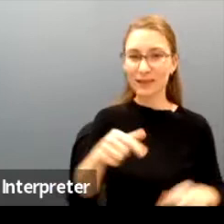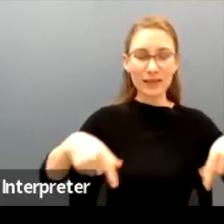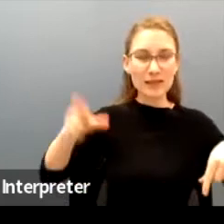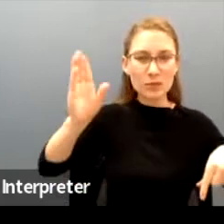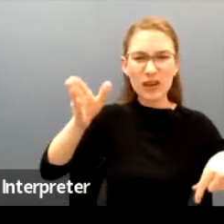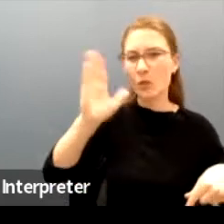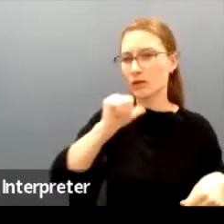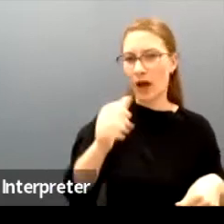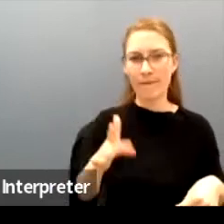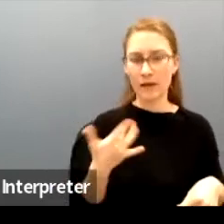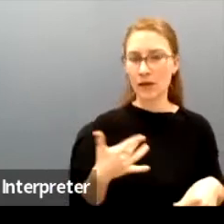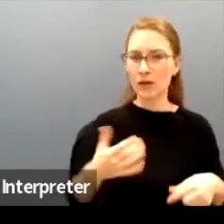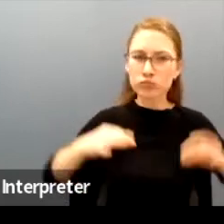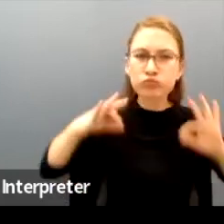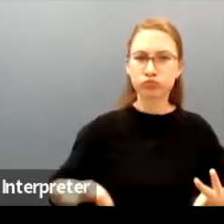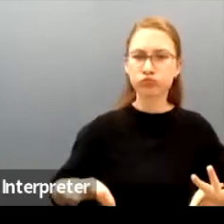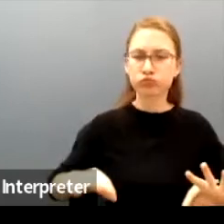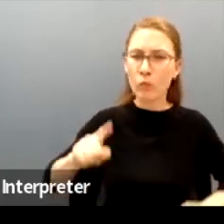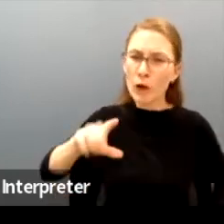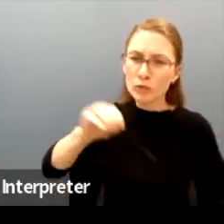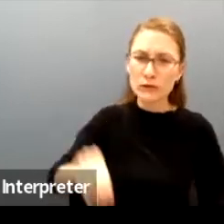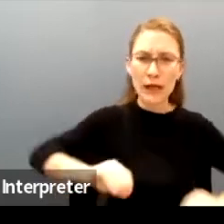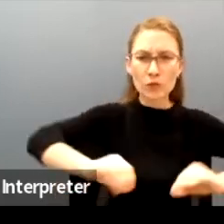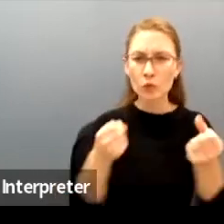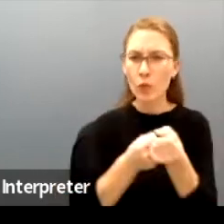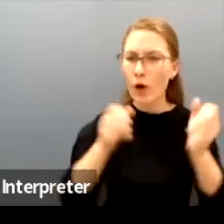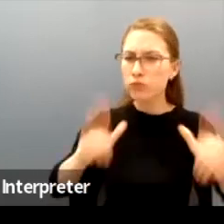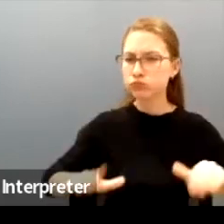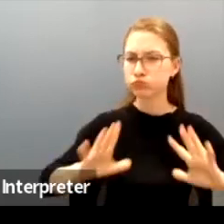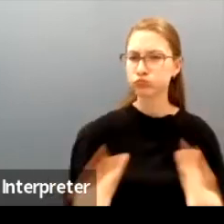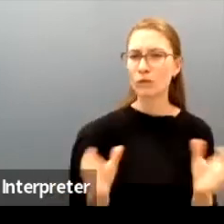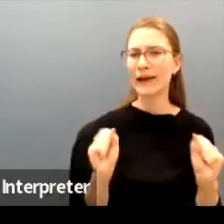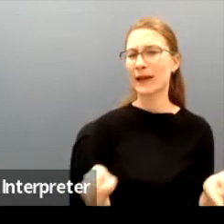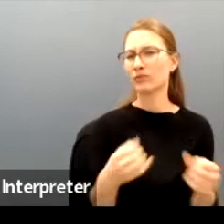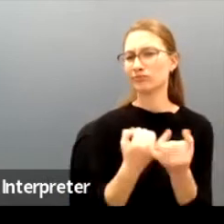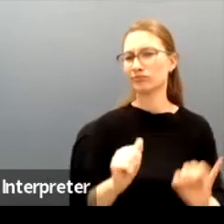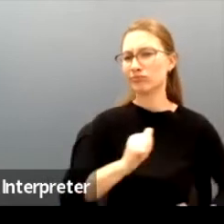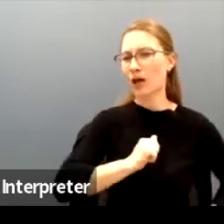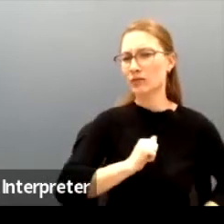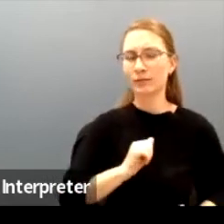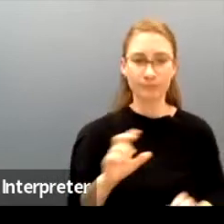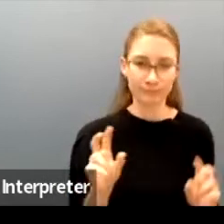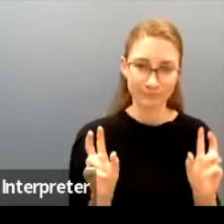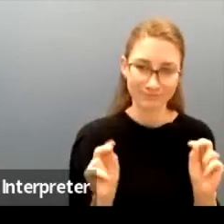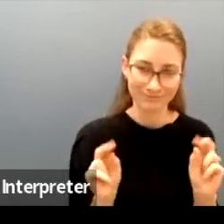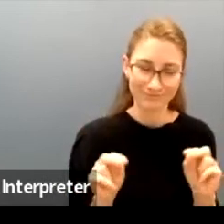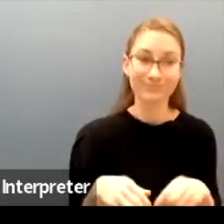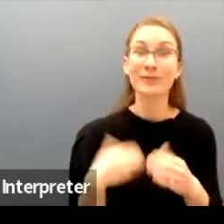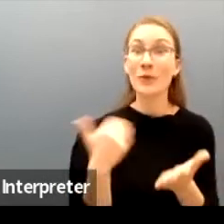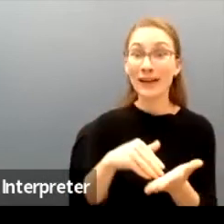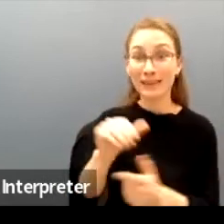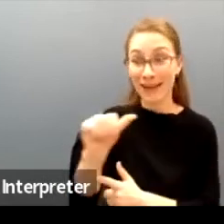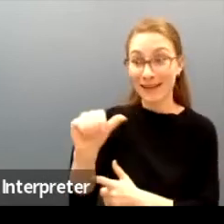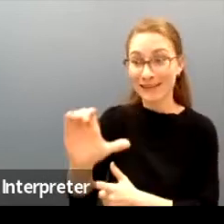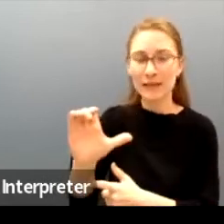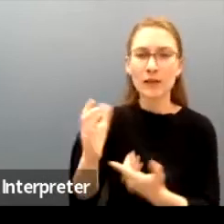don't need any more support. No. That this device, AAC, is, again, it's like a language. You can't just be dropped in the middle of France and